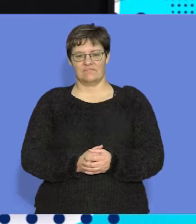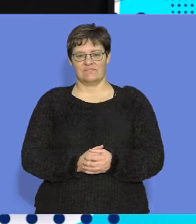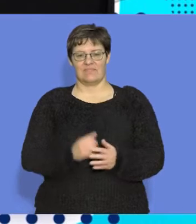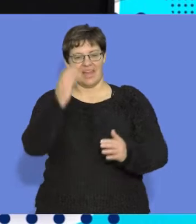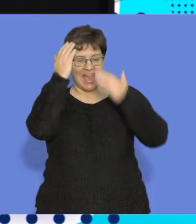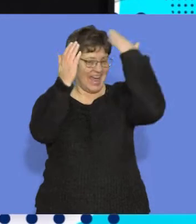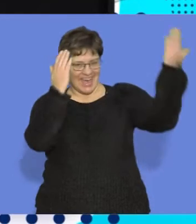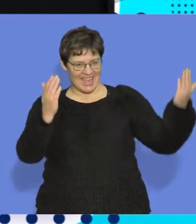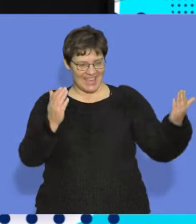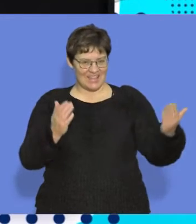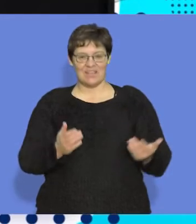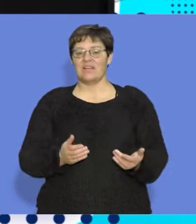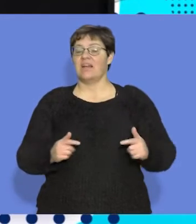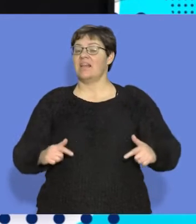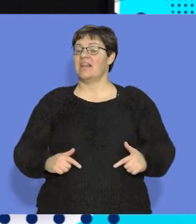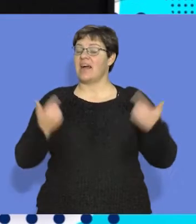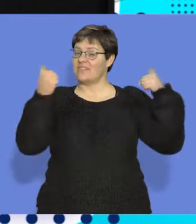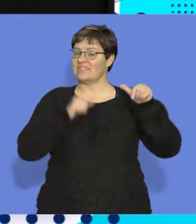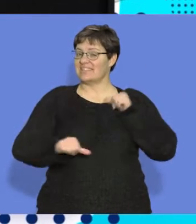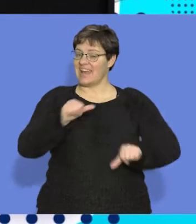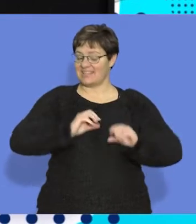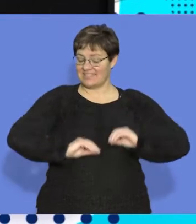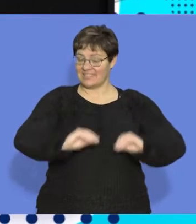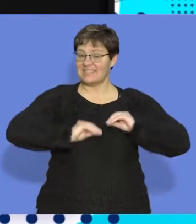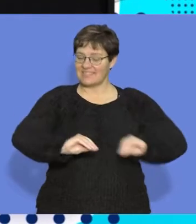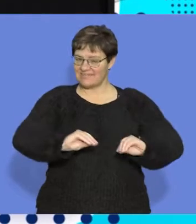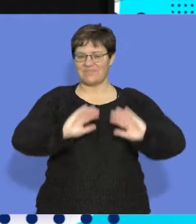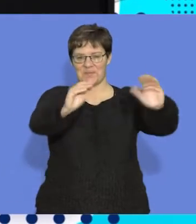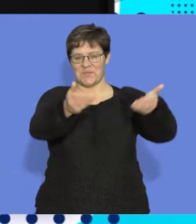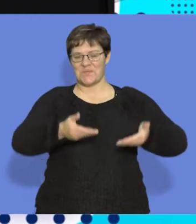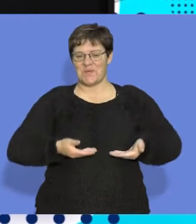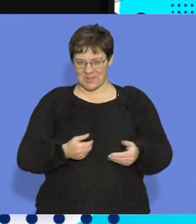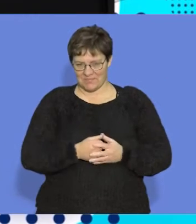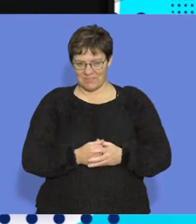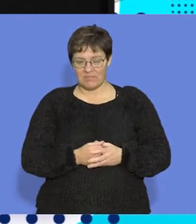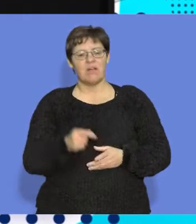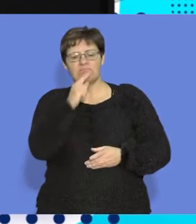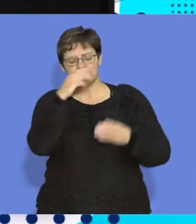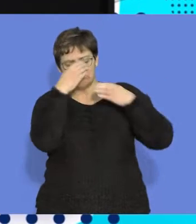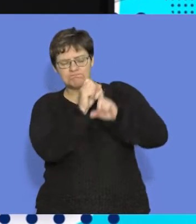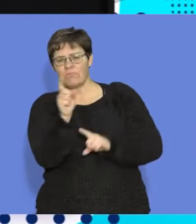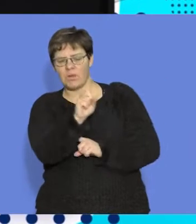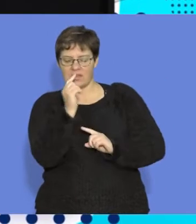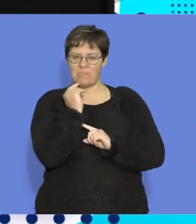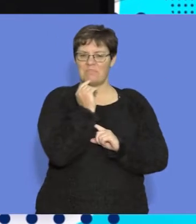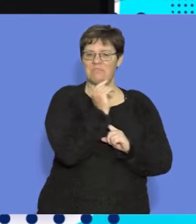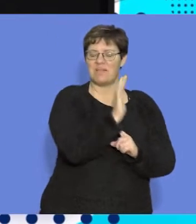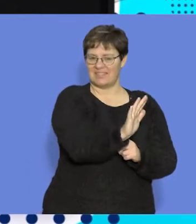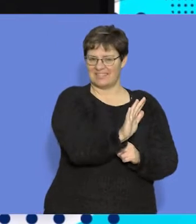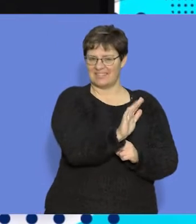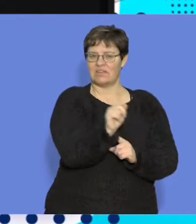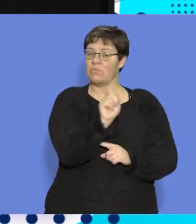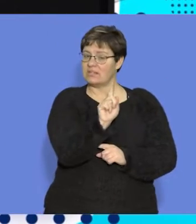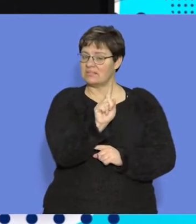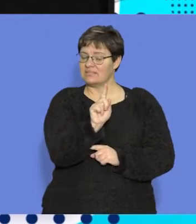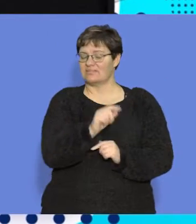Hello, and welcome to the next in our series of lessons on plants for the subject